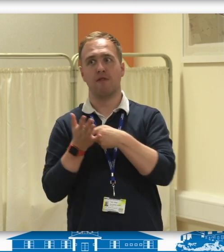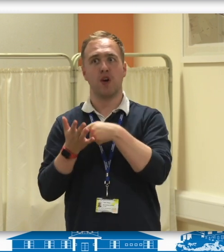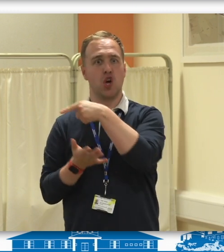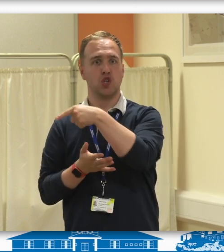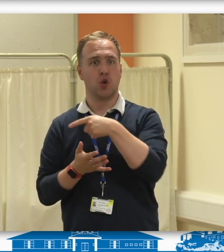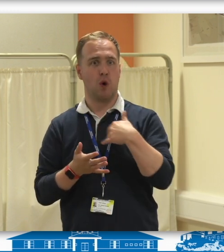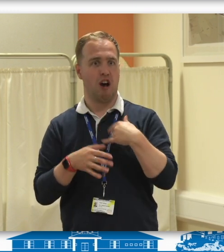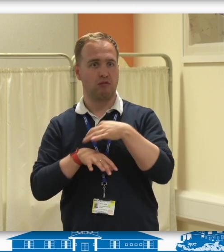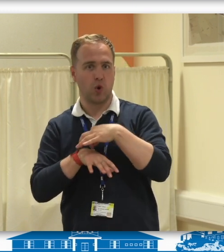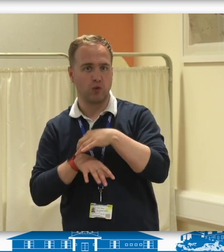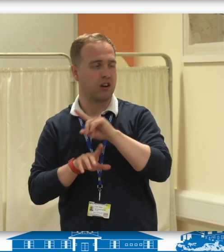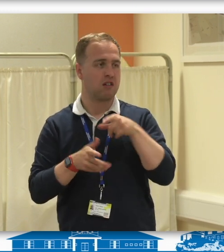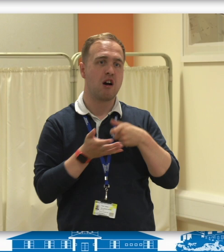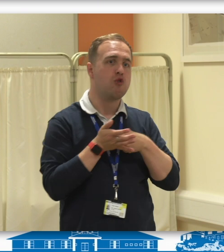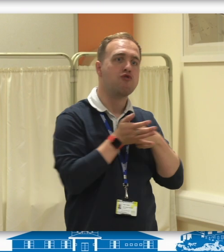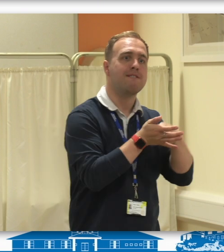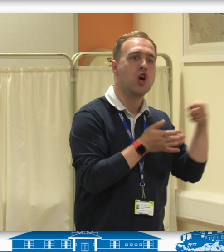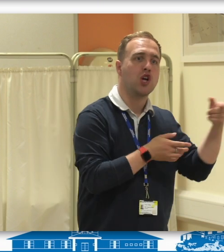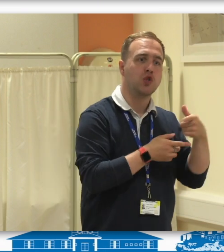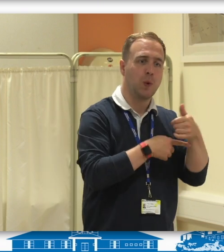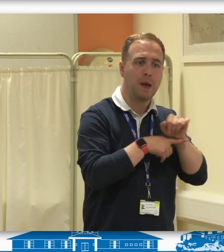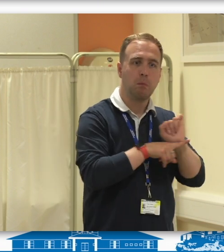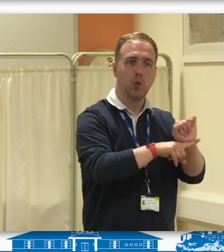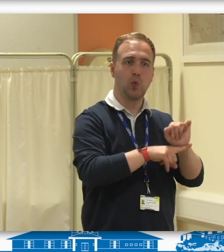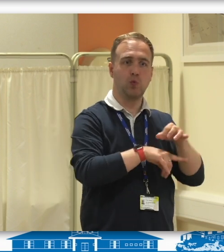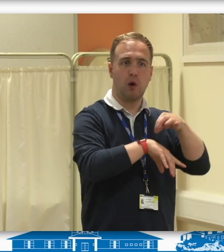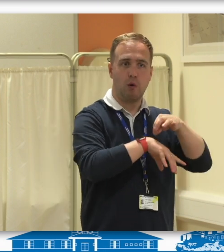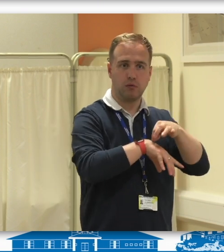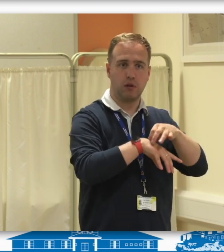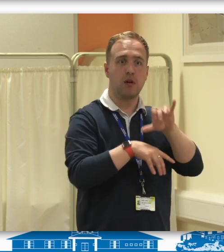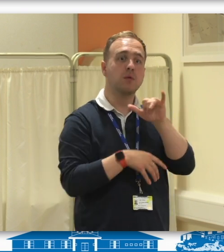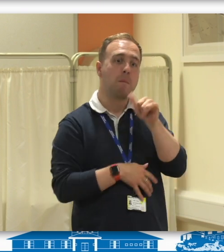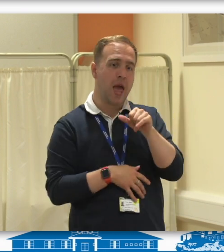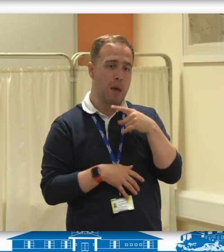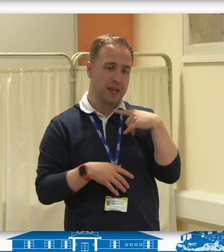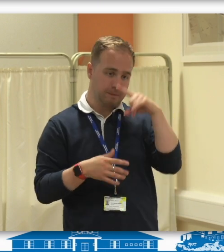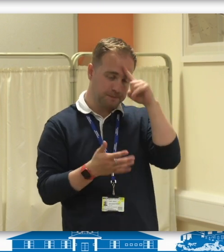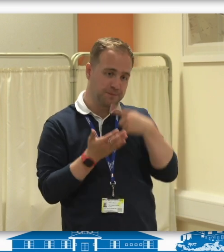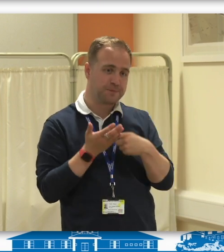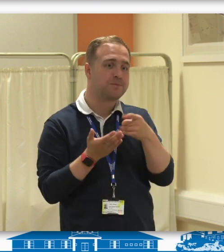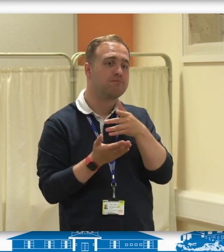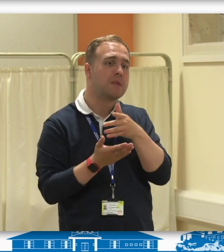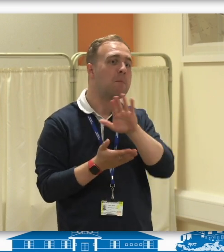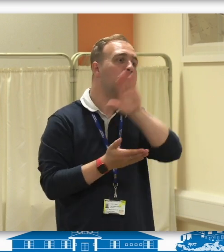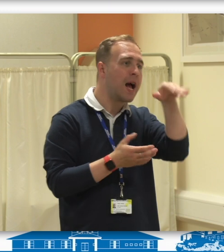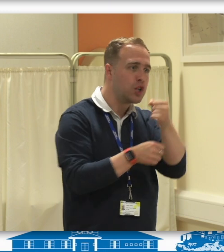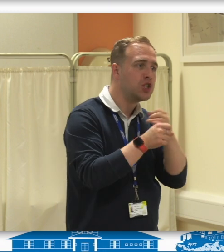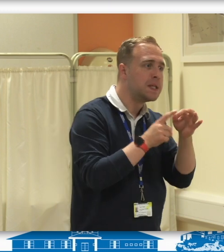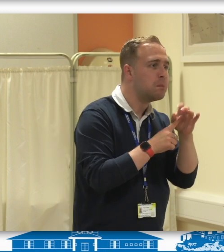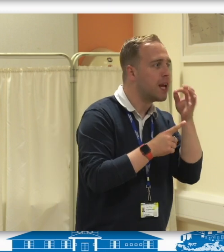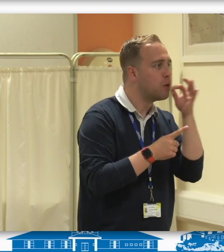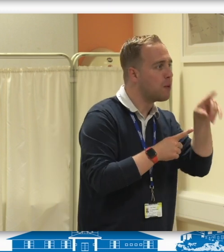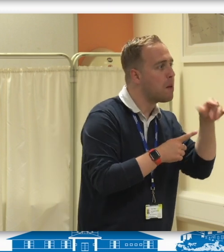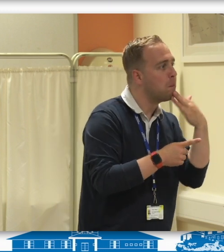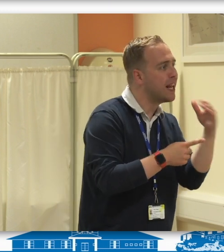cardiologist and I can't refer to an immunologist. So it may be that I have to refer back to the GP and request